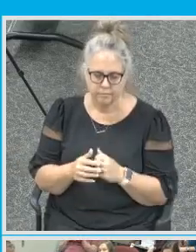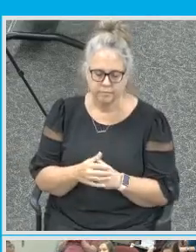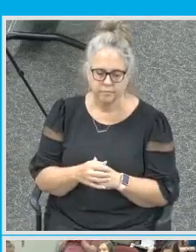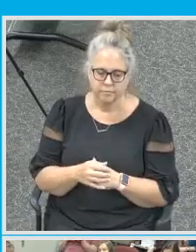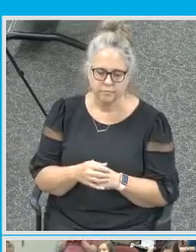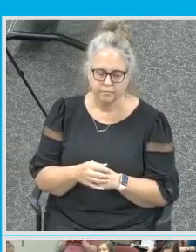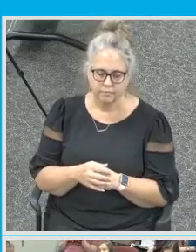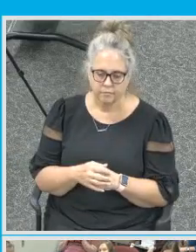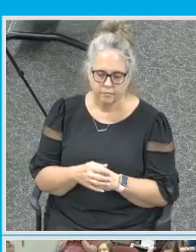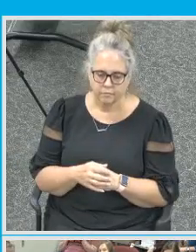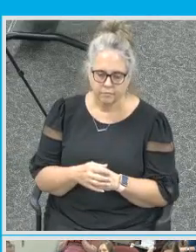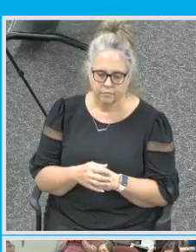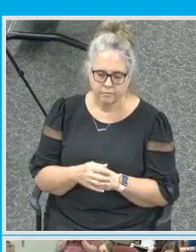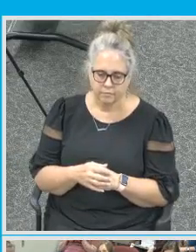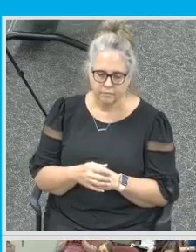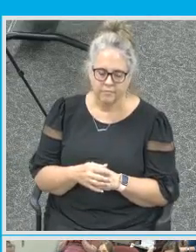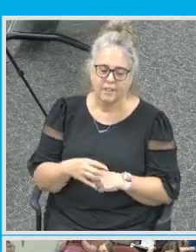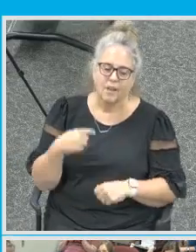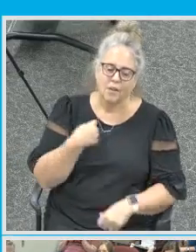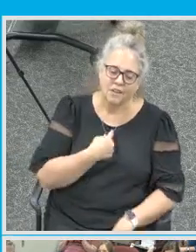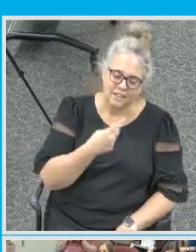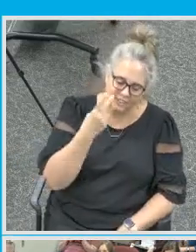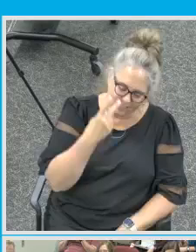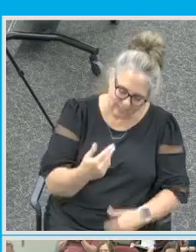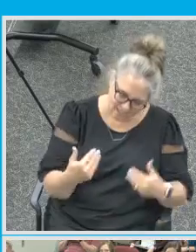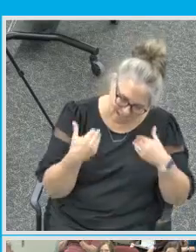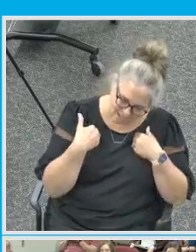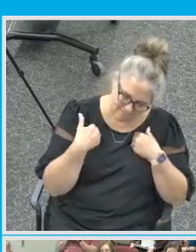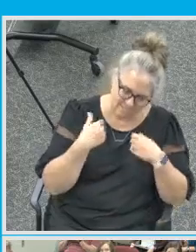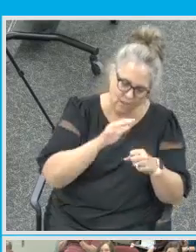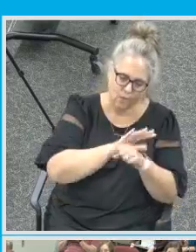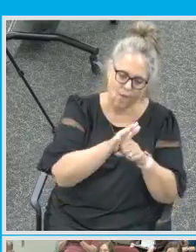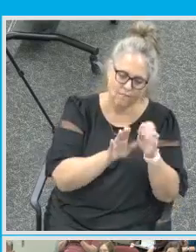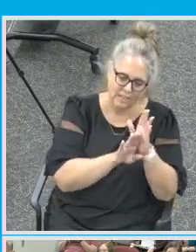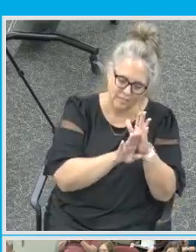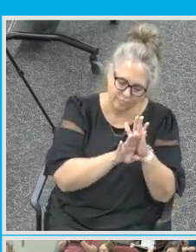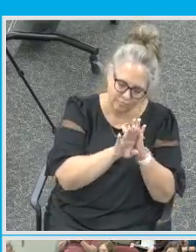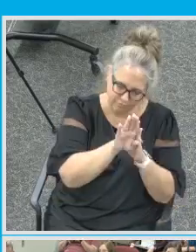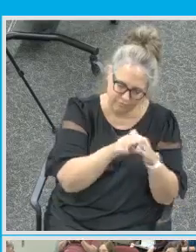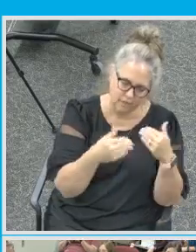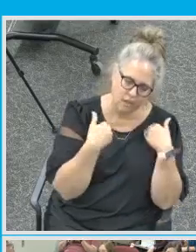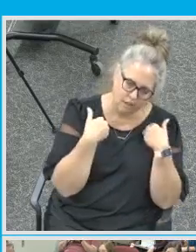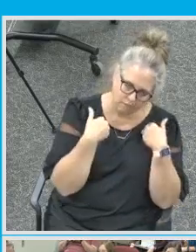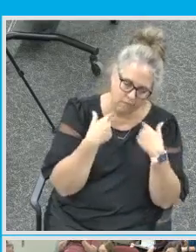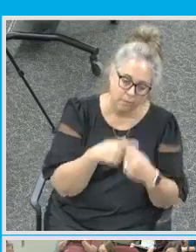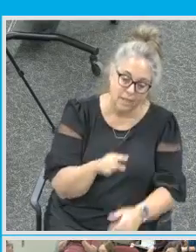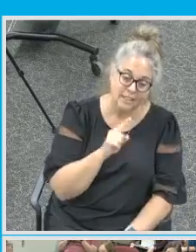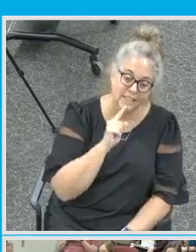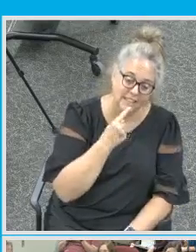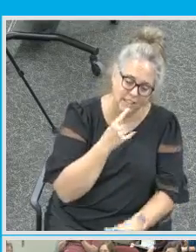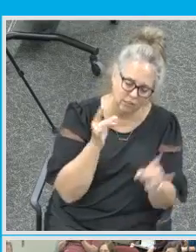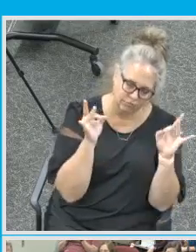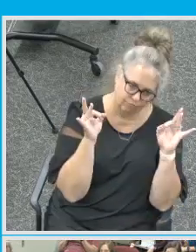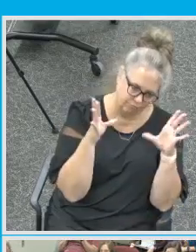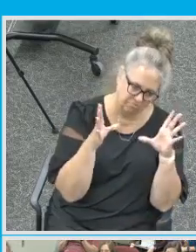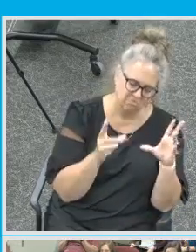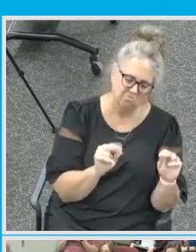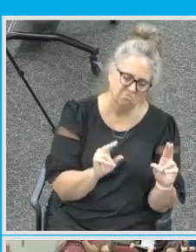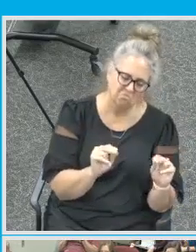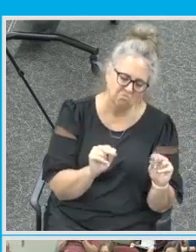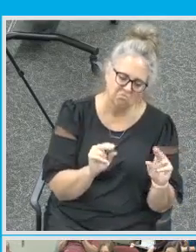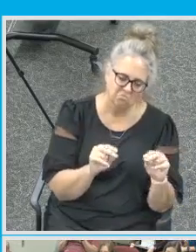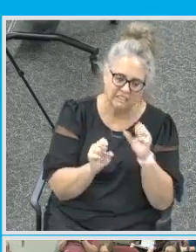not necessarily breaking news headlines this summer, but comparatively, we have more COVID